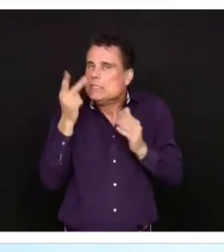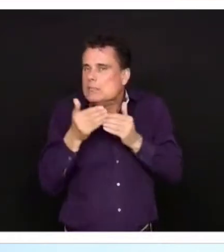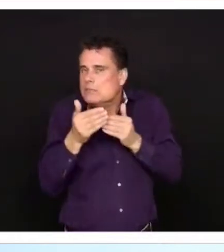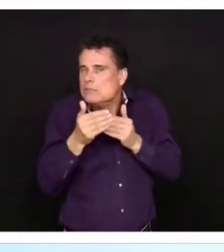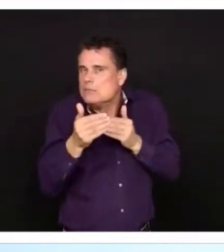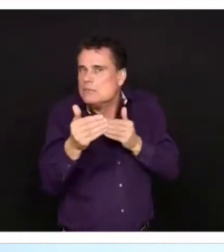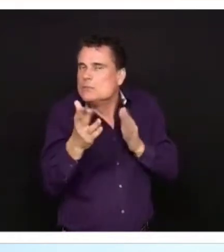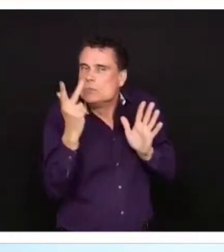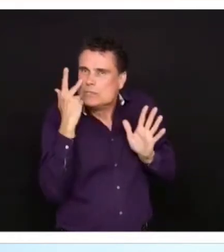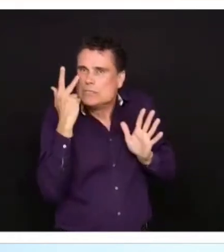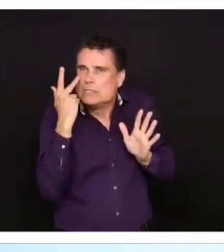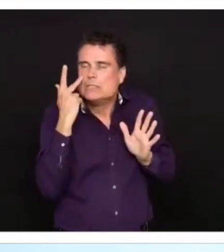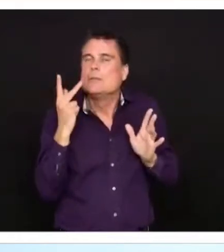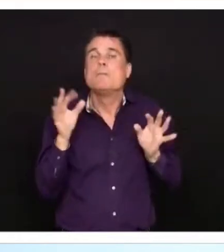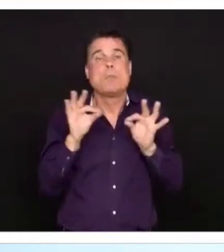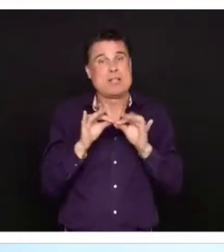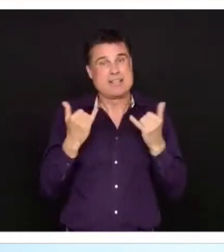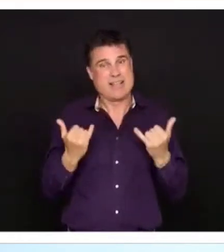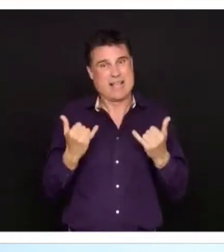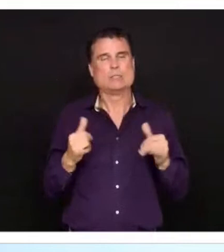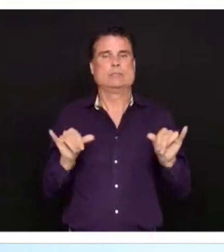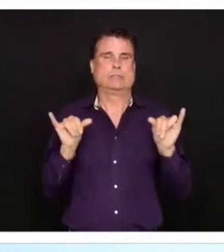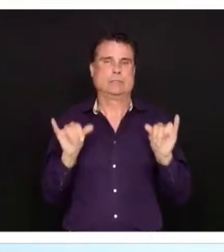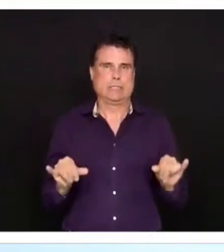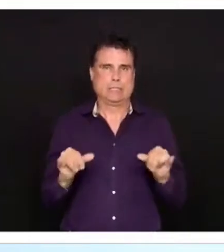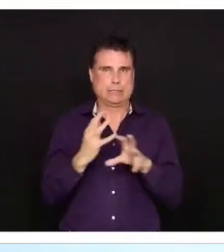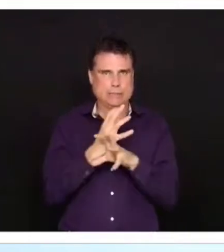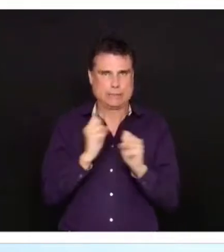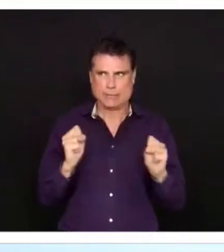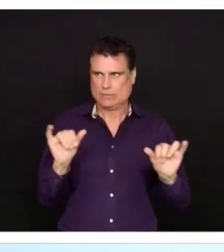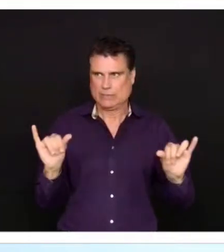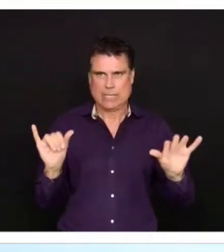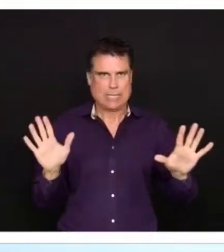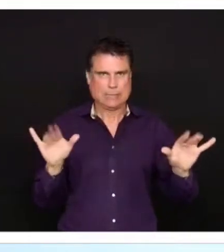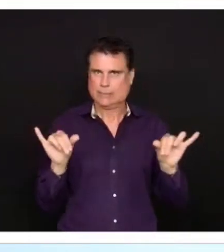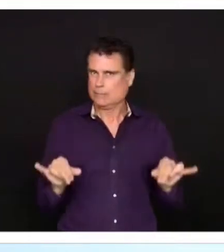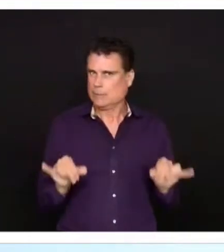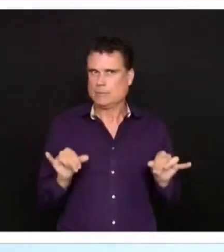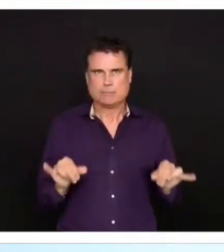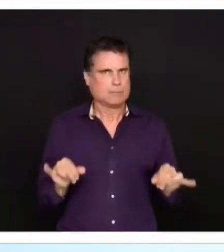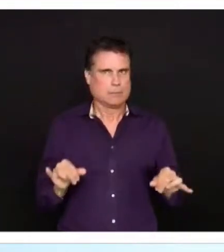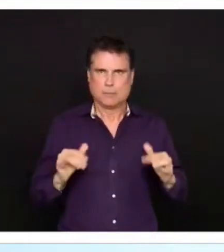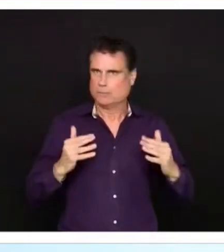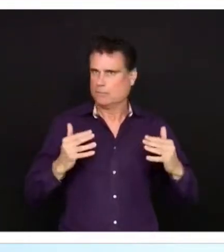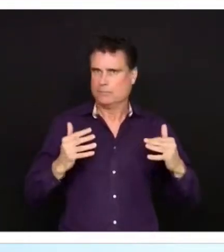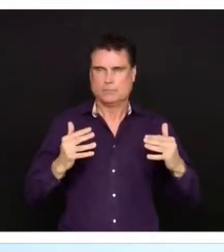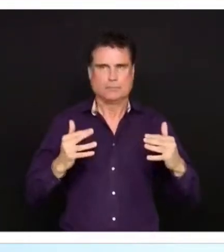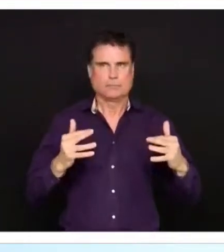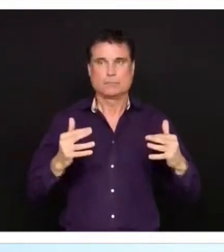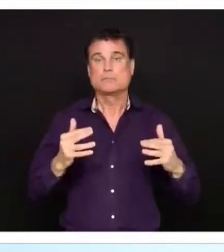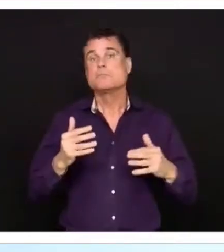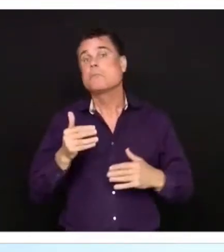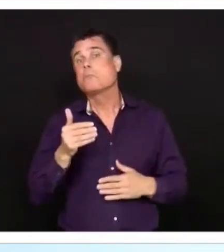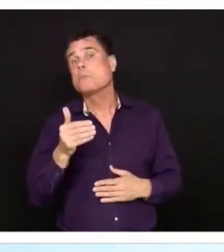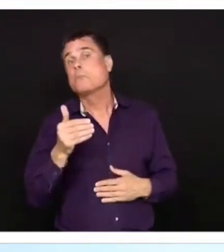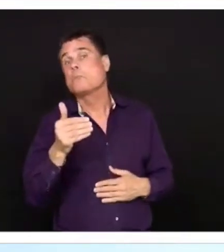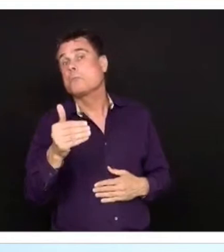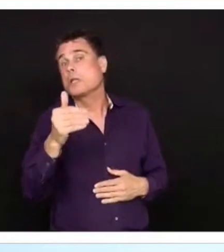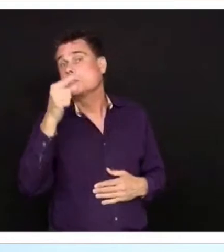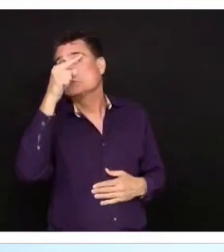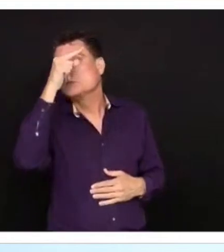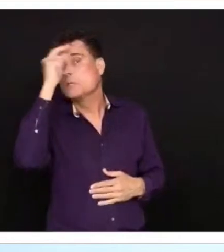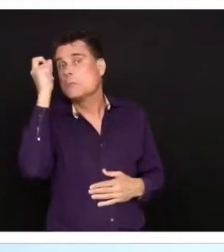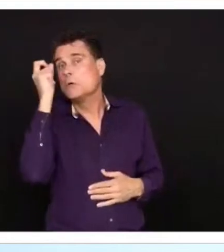be as restrictive as we are now, but we need to have those safeguards in place so that we can monitor things in time. And that's what we'll